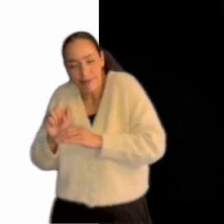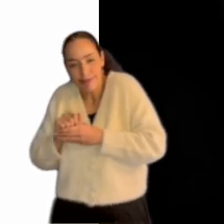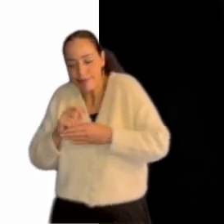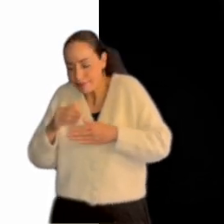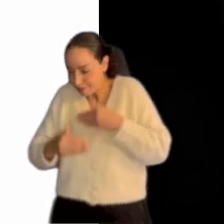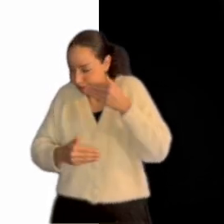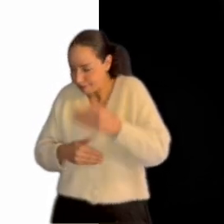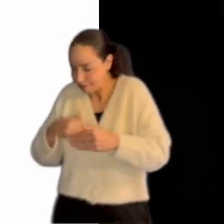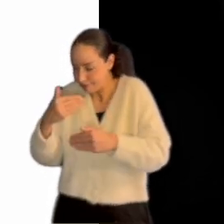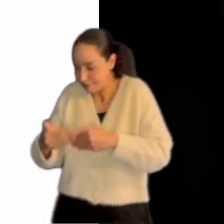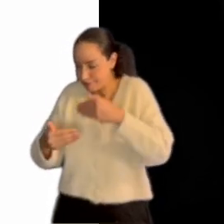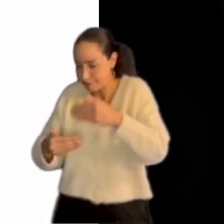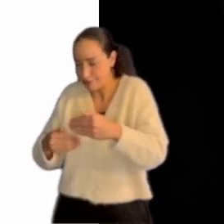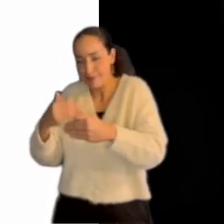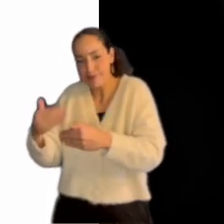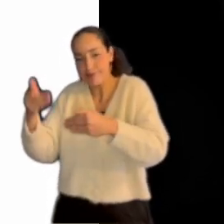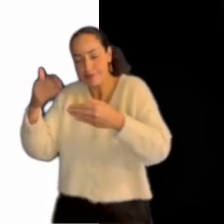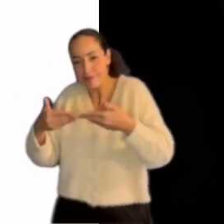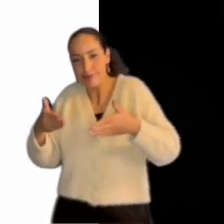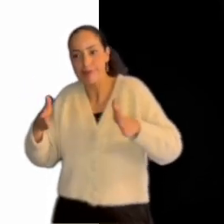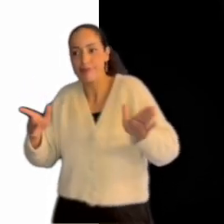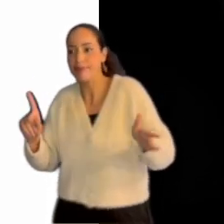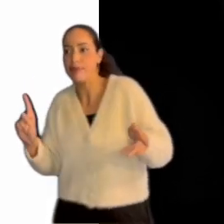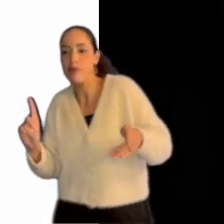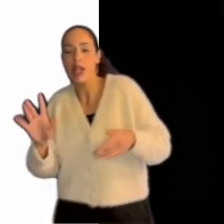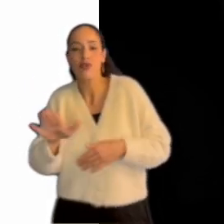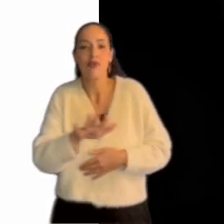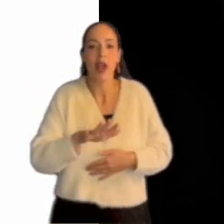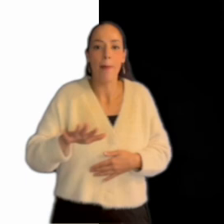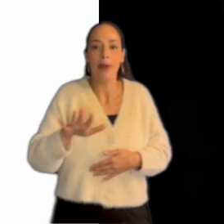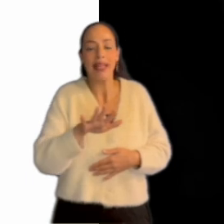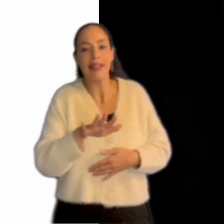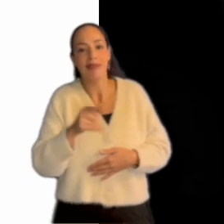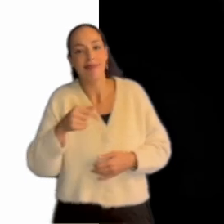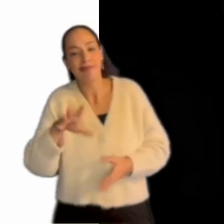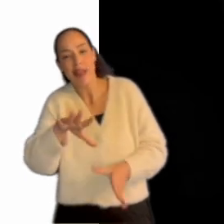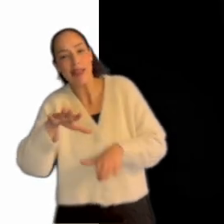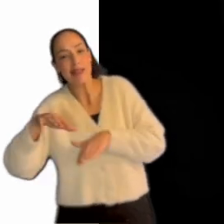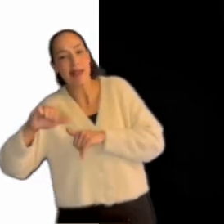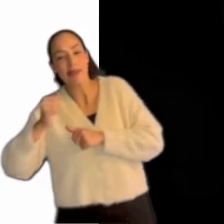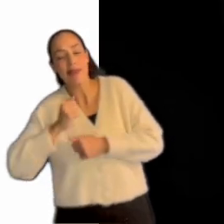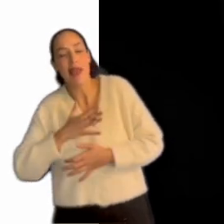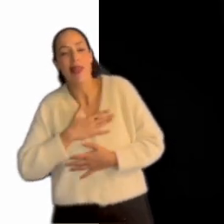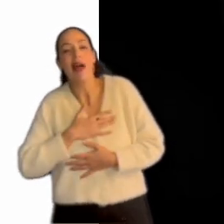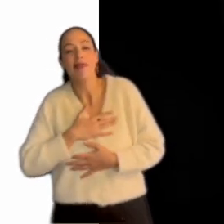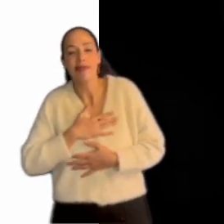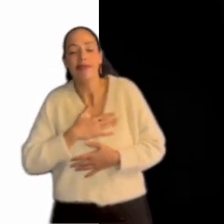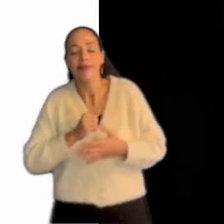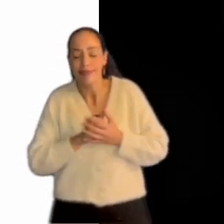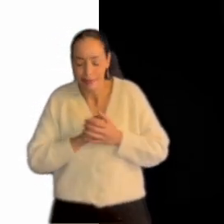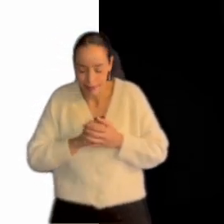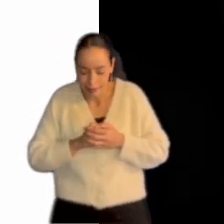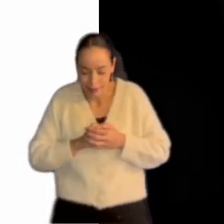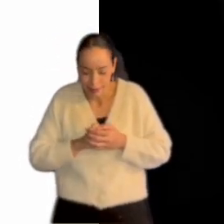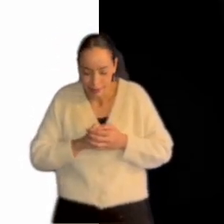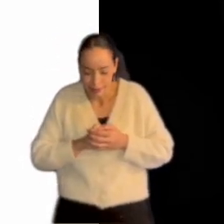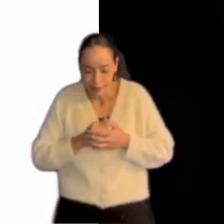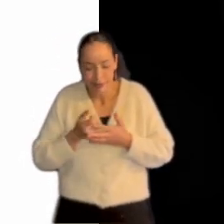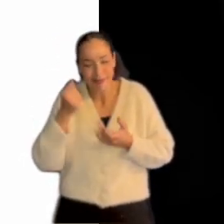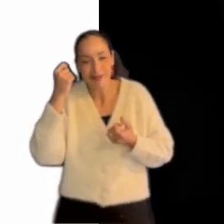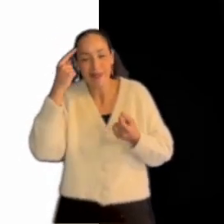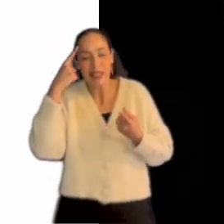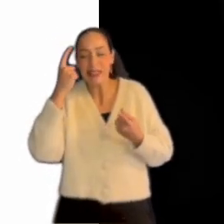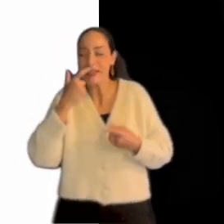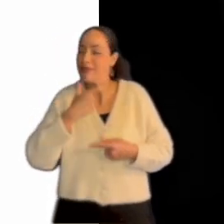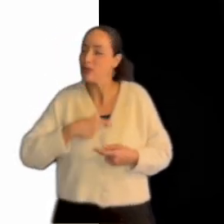love. Knowing how to navigate the landscape of human emotions is a life-saving skill that we should all learn. An Atlas of the Heart is